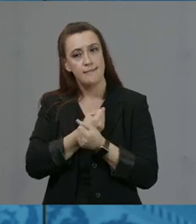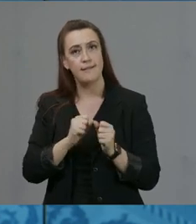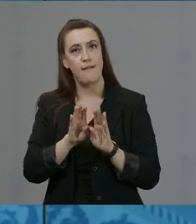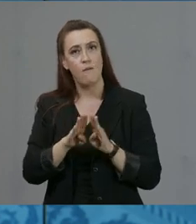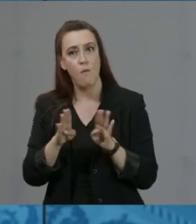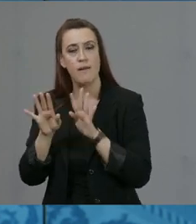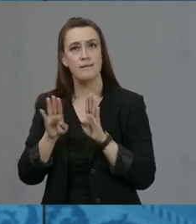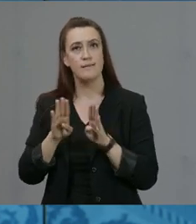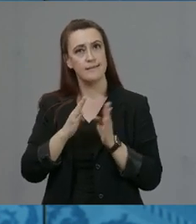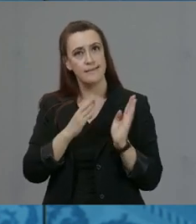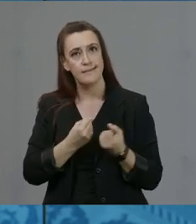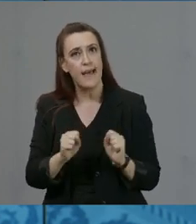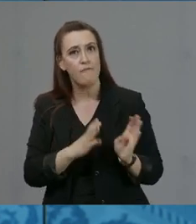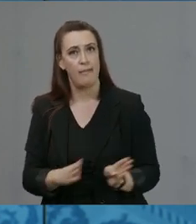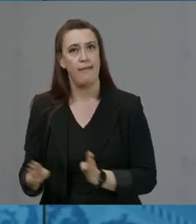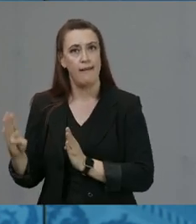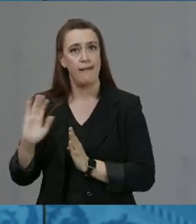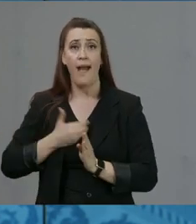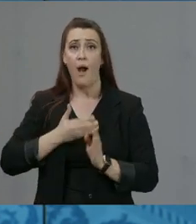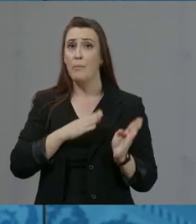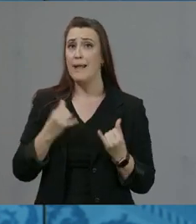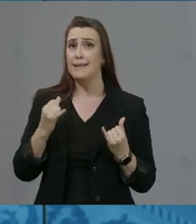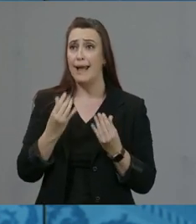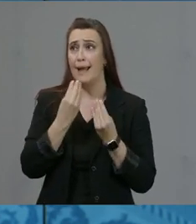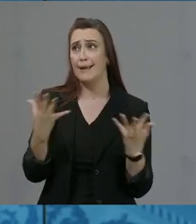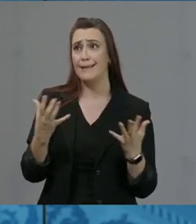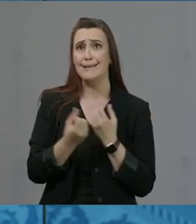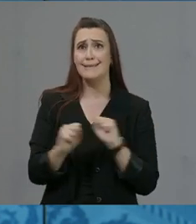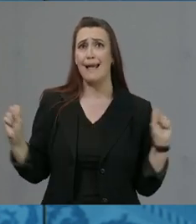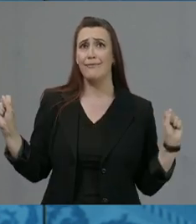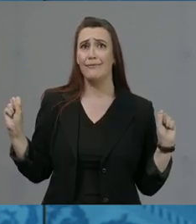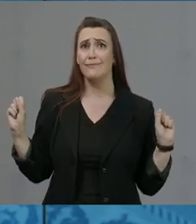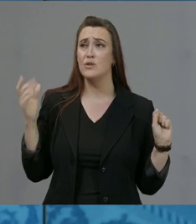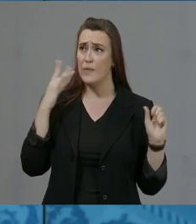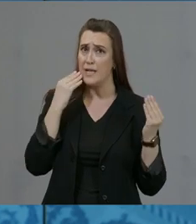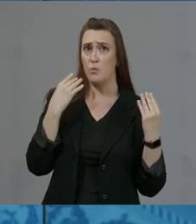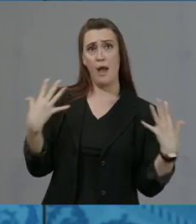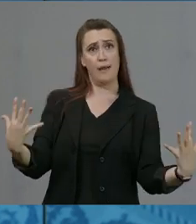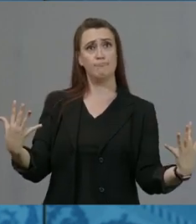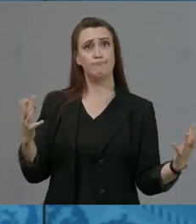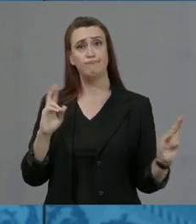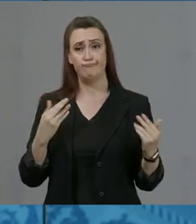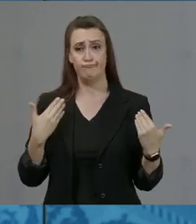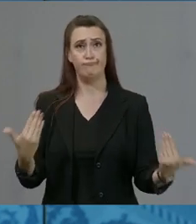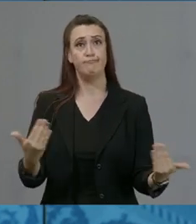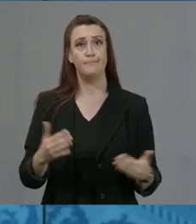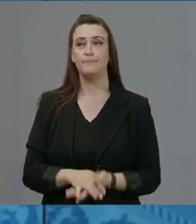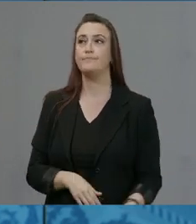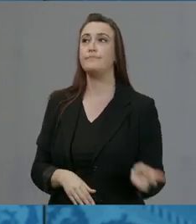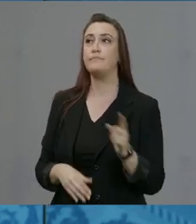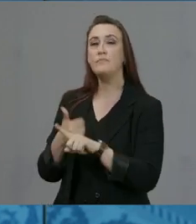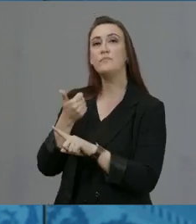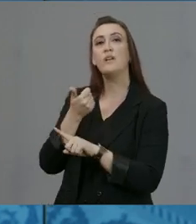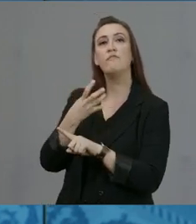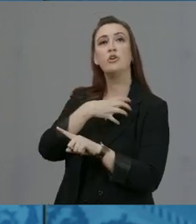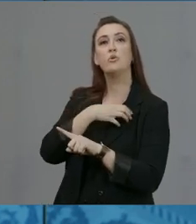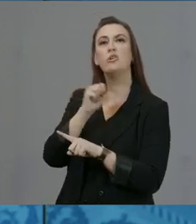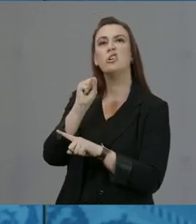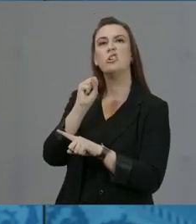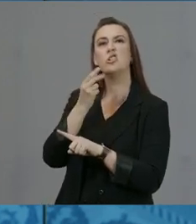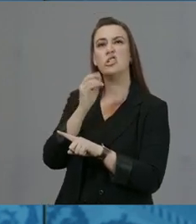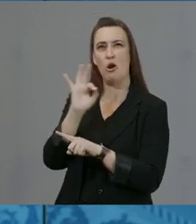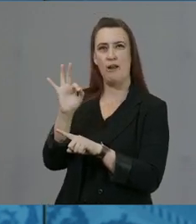disclosing today are safe, and that's why I'm communicating them. What would you say to the sheriffs who said, a couple sheriffs, and maybe 30